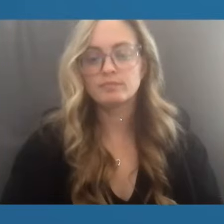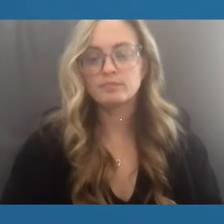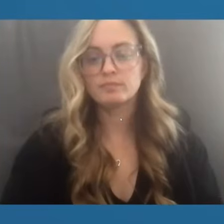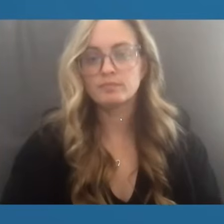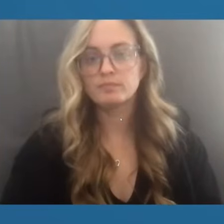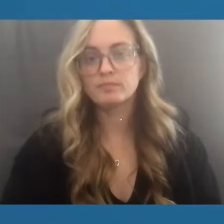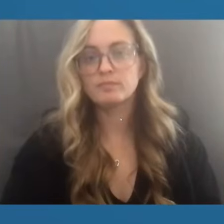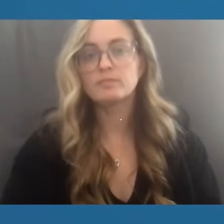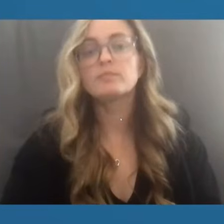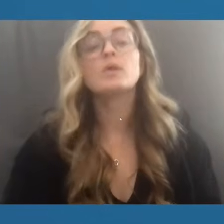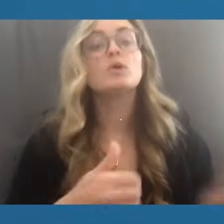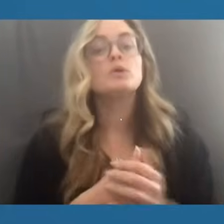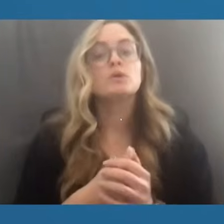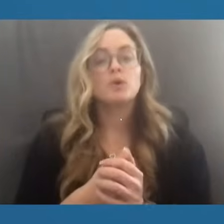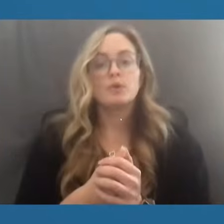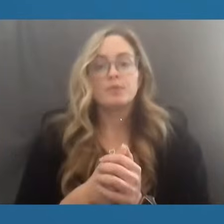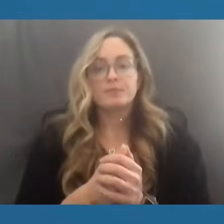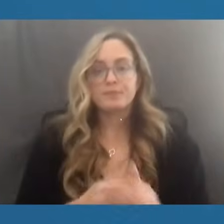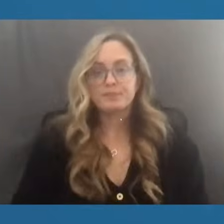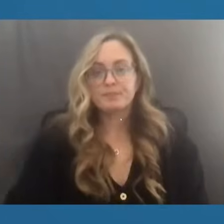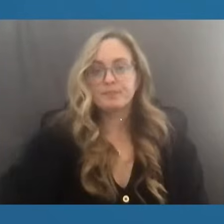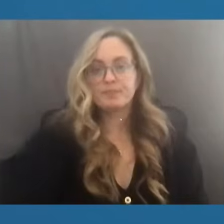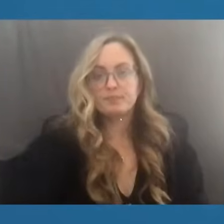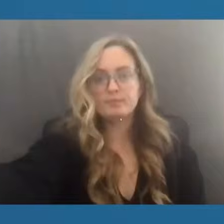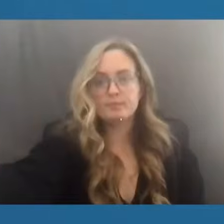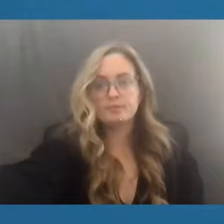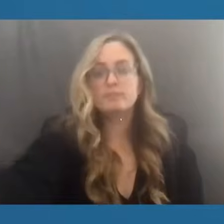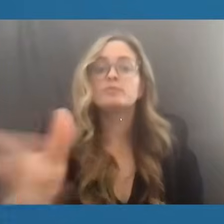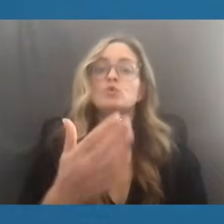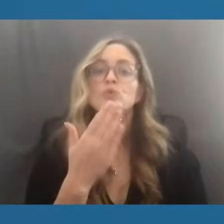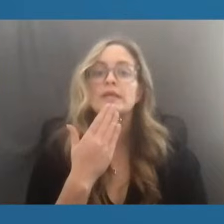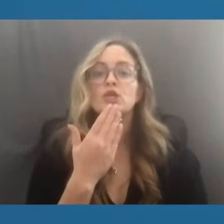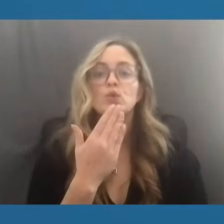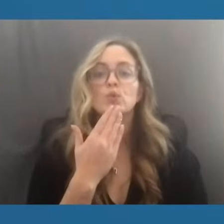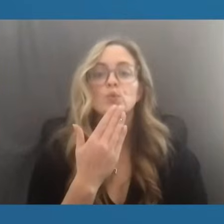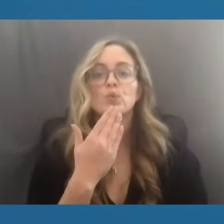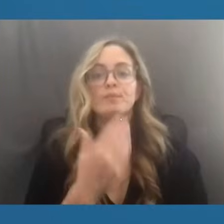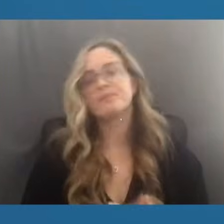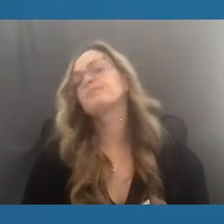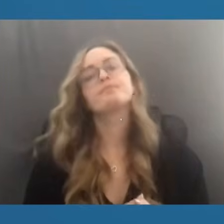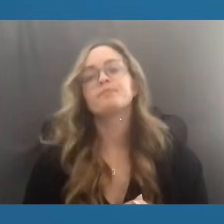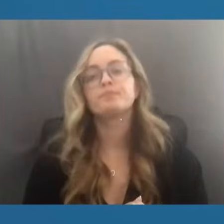And ma'am. Perfect. Thank you.